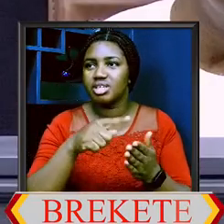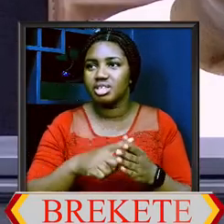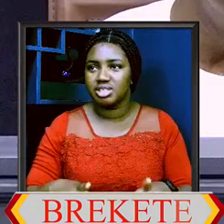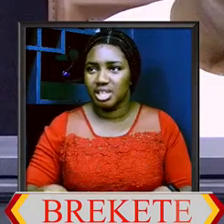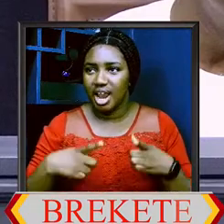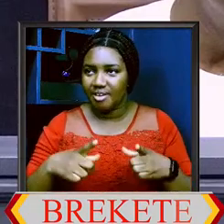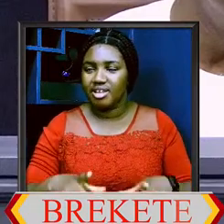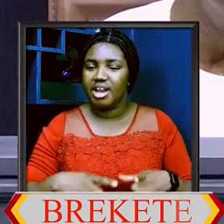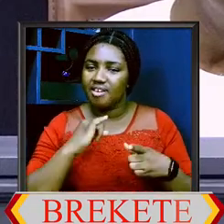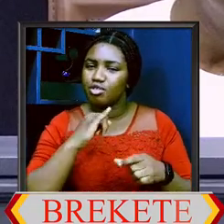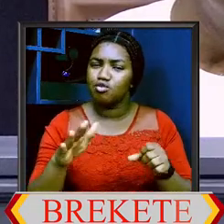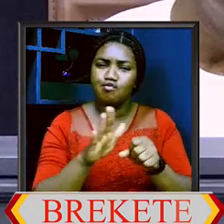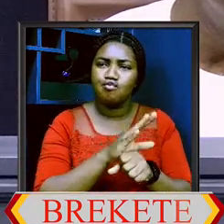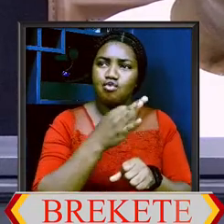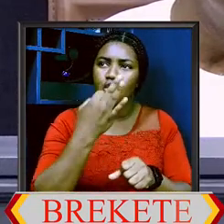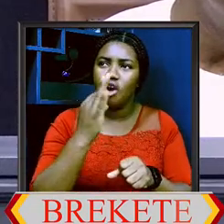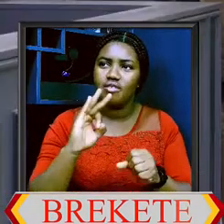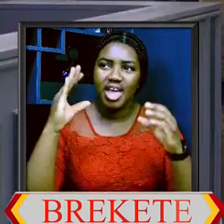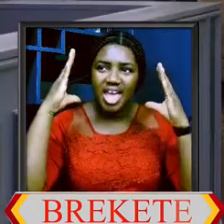of